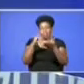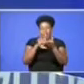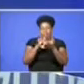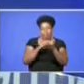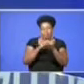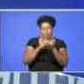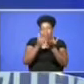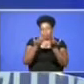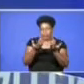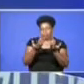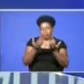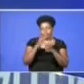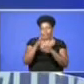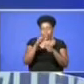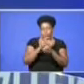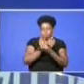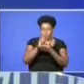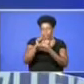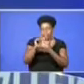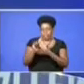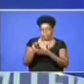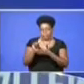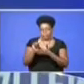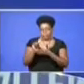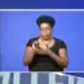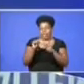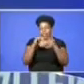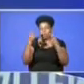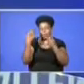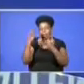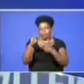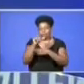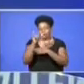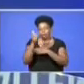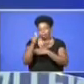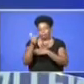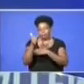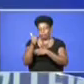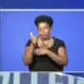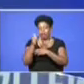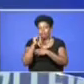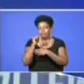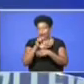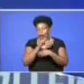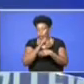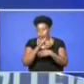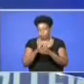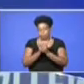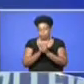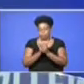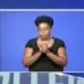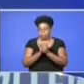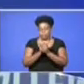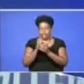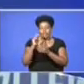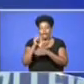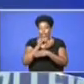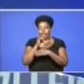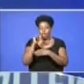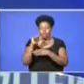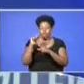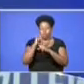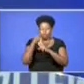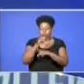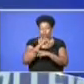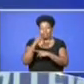estimated 35,000 chickens weekly, along with production from other farmers. Now, the local farmer pointed out that although Abaco's Big